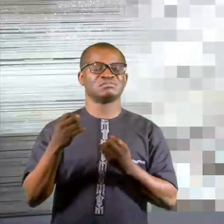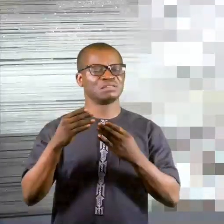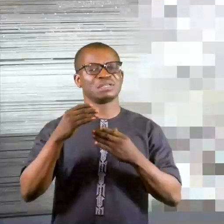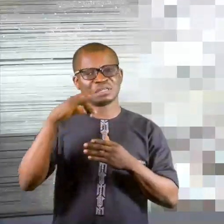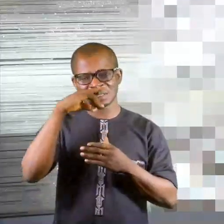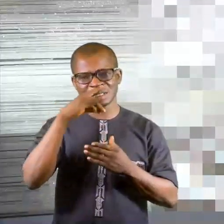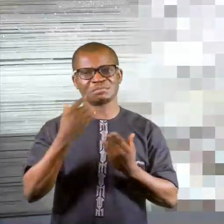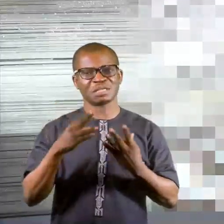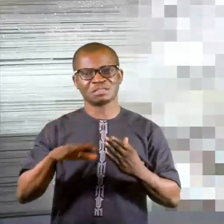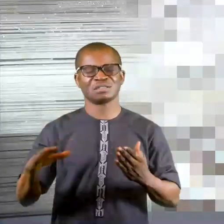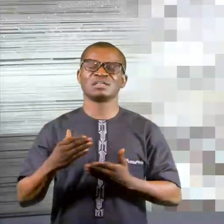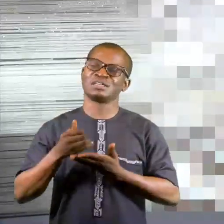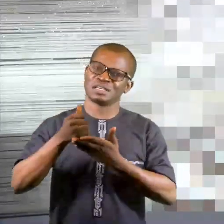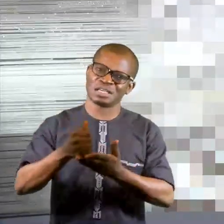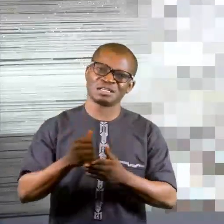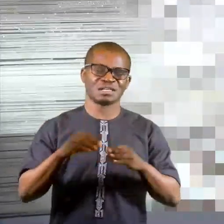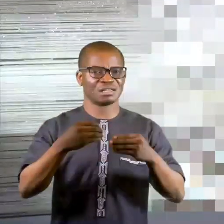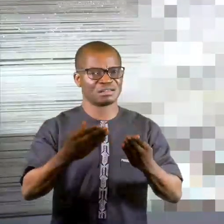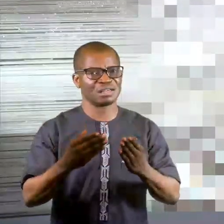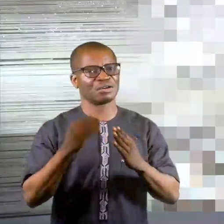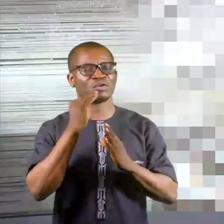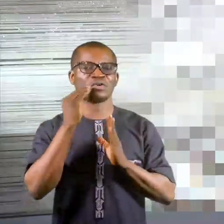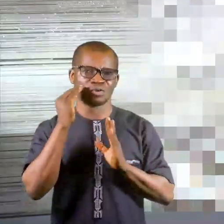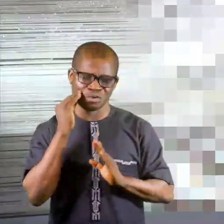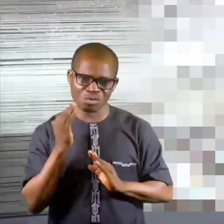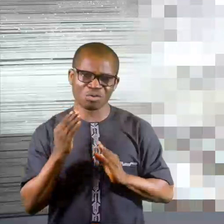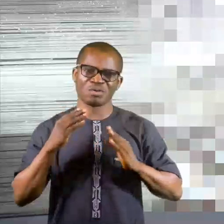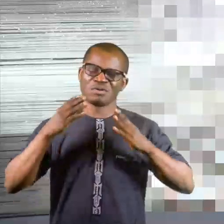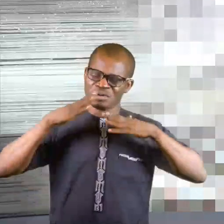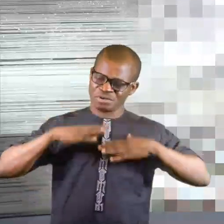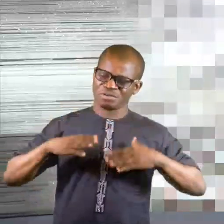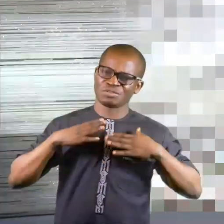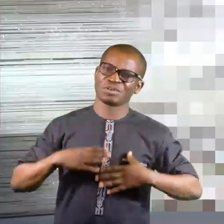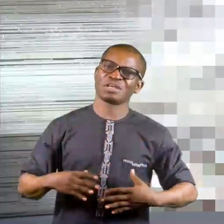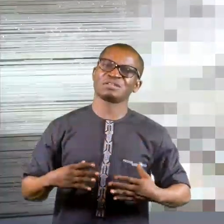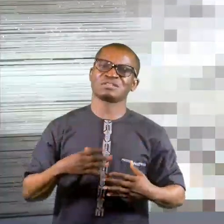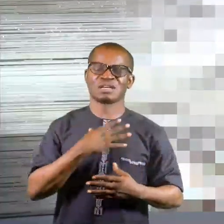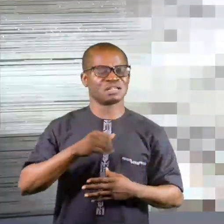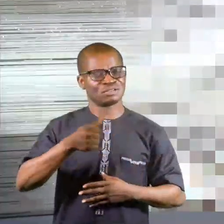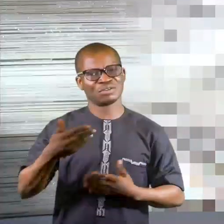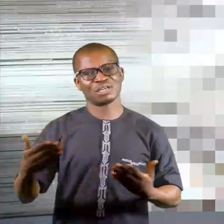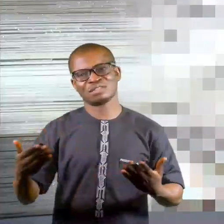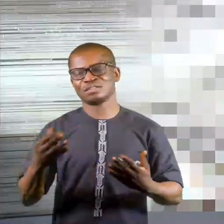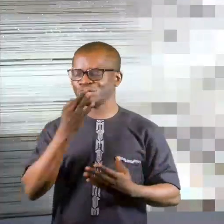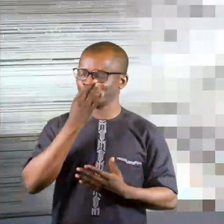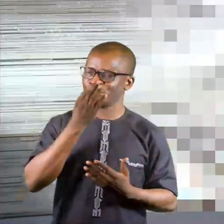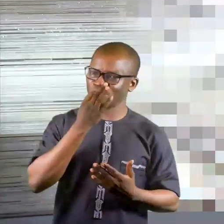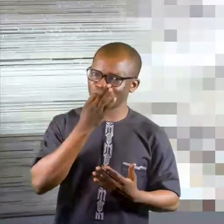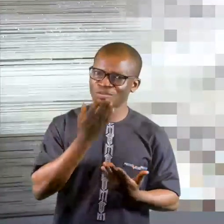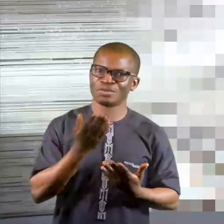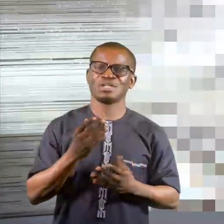of kids and they give many kids shelter, clothes and other